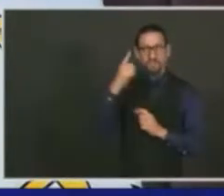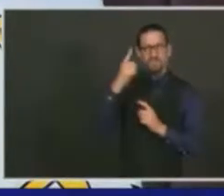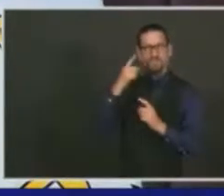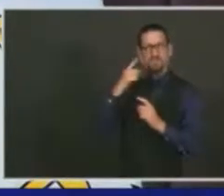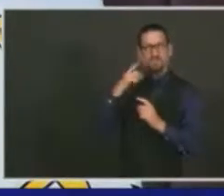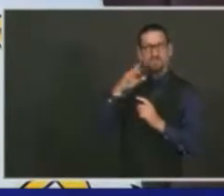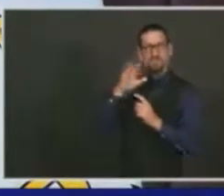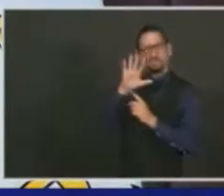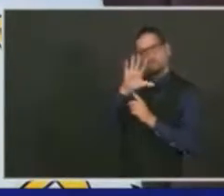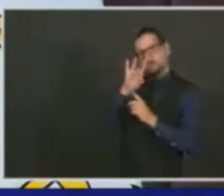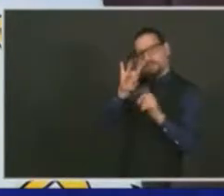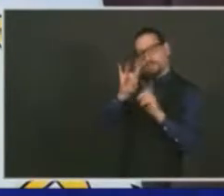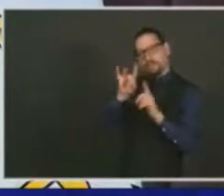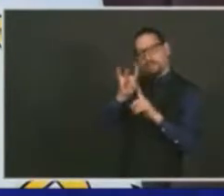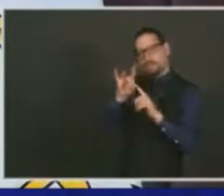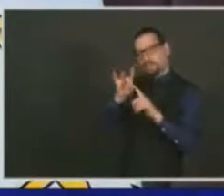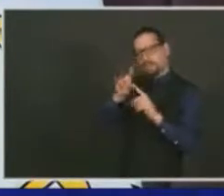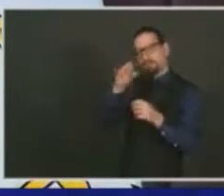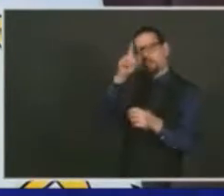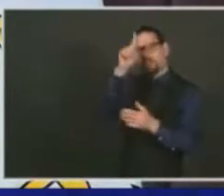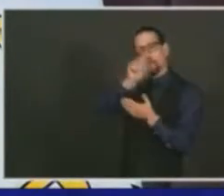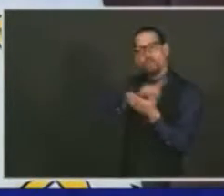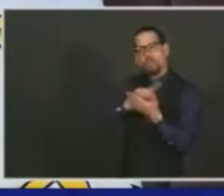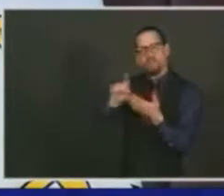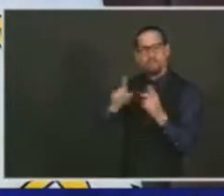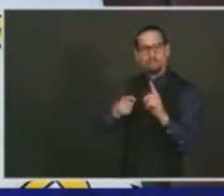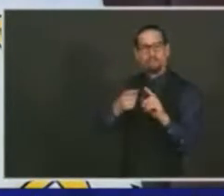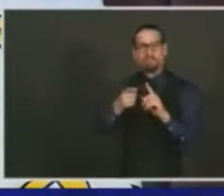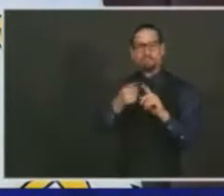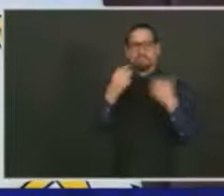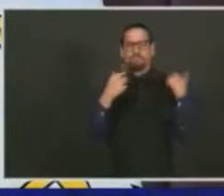week, going from 48 cases to 88 cases.